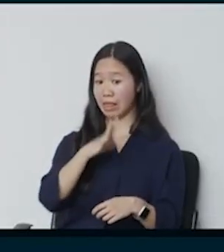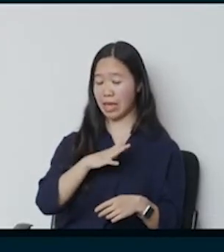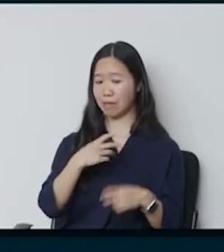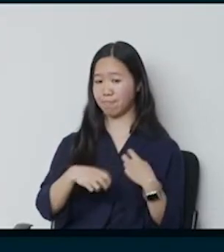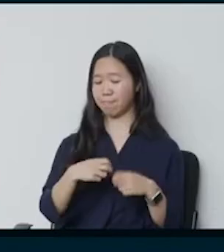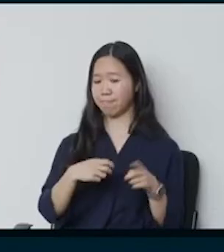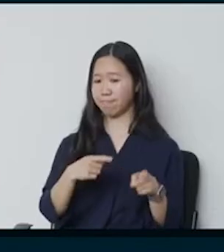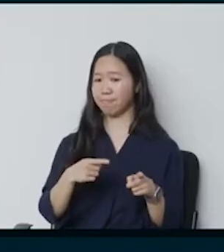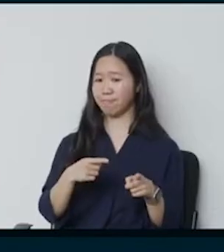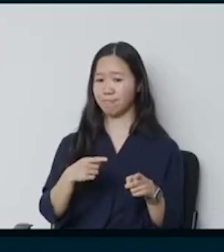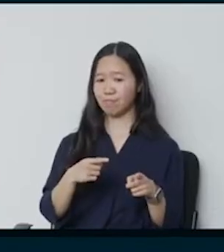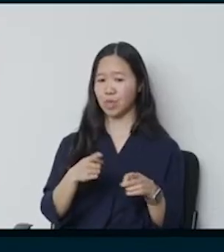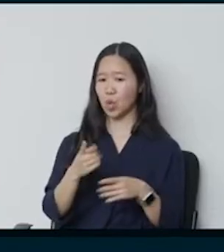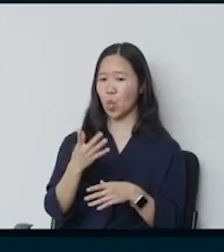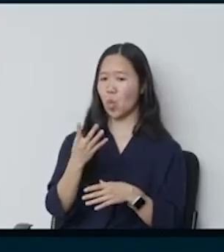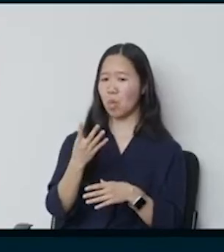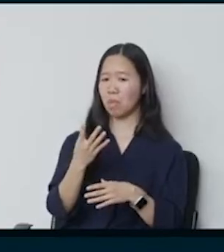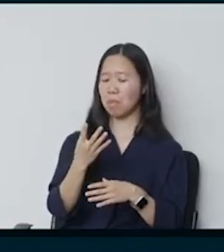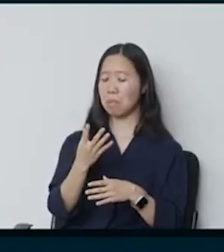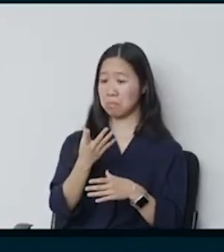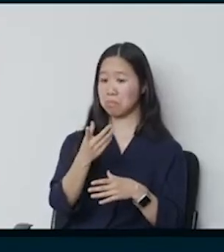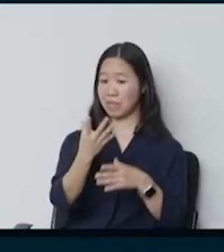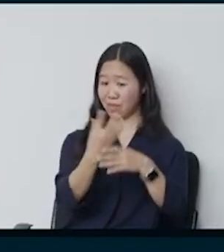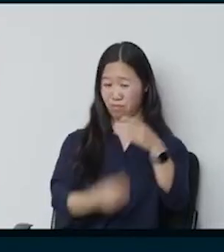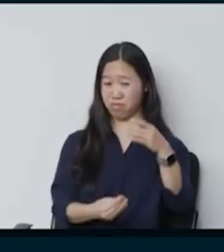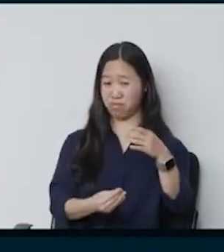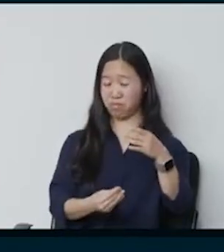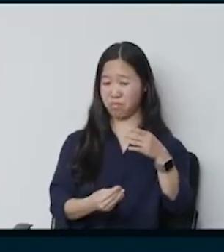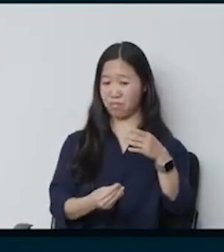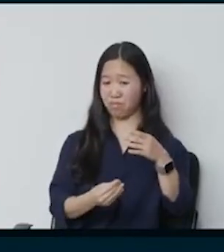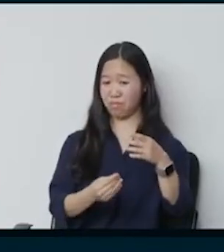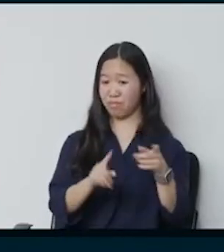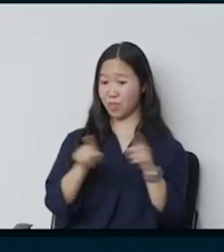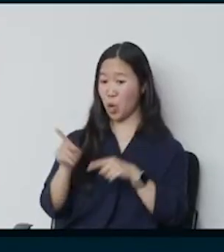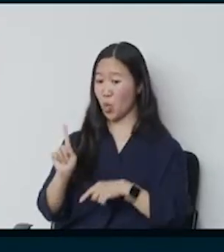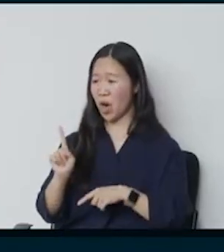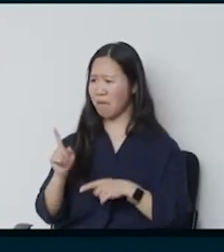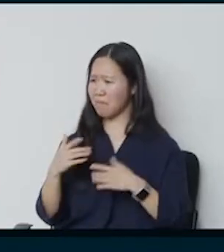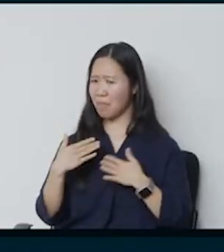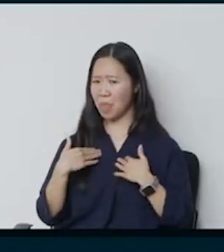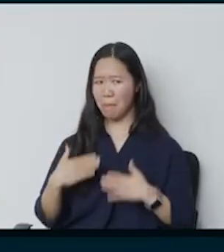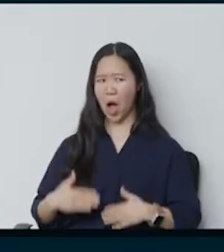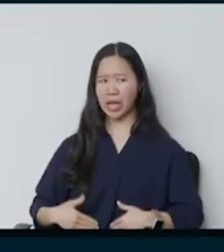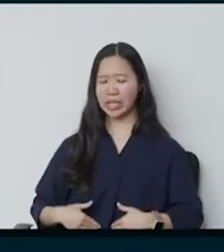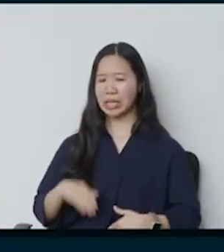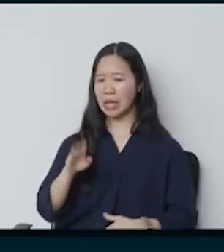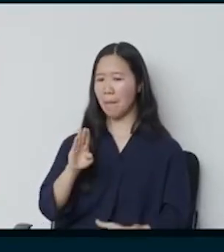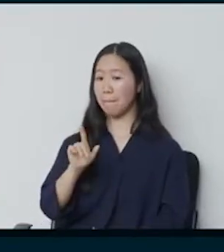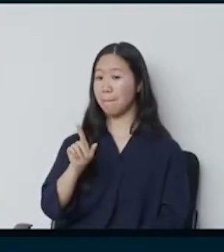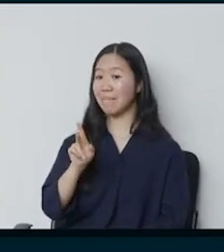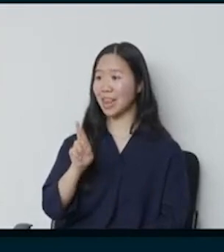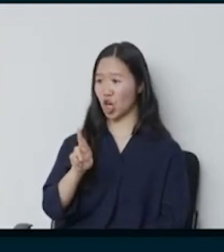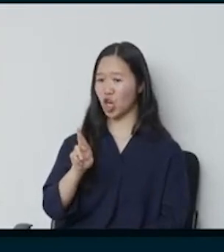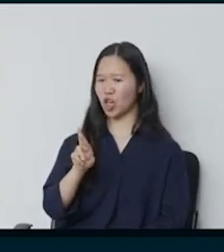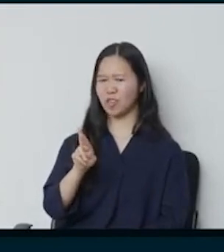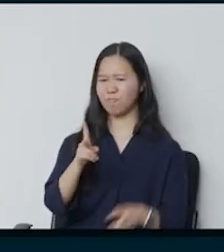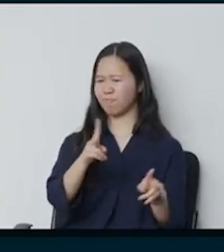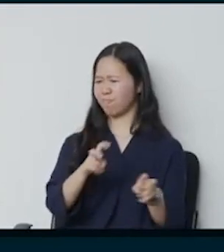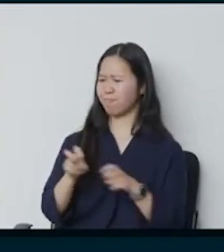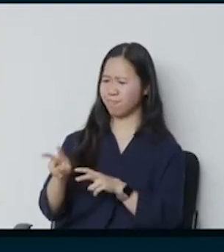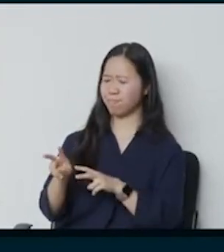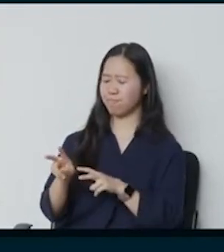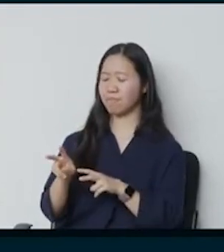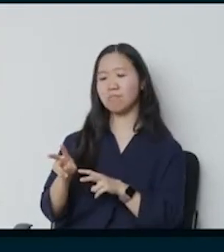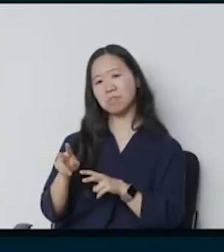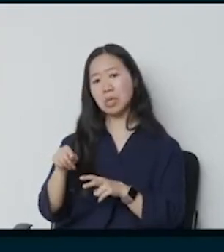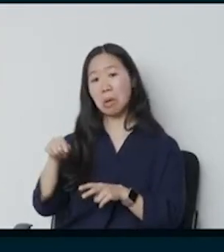at document.activeElement. And guess where it was going? To the body. Because that's what Blur does. Blur sends focus to the body. So this is a great technique